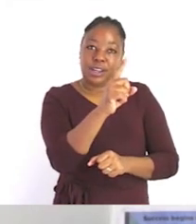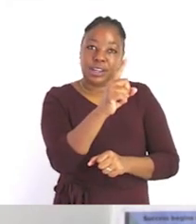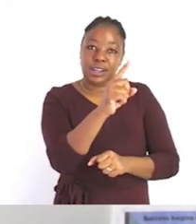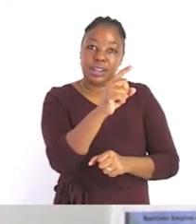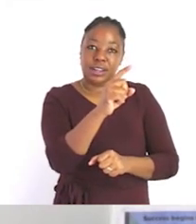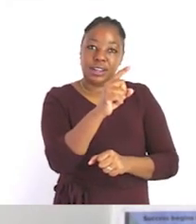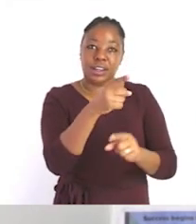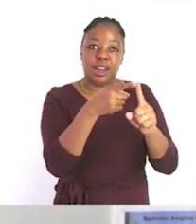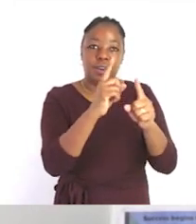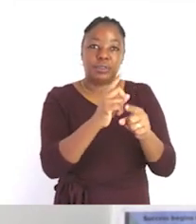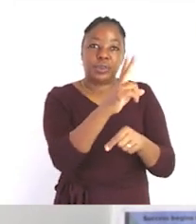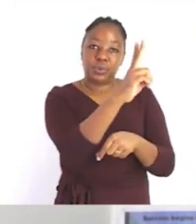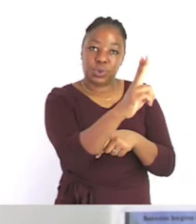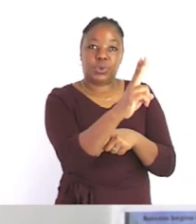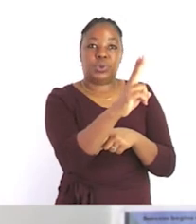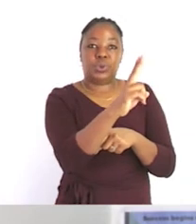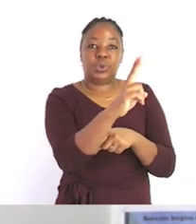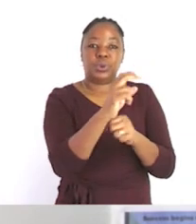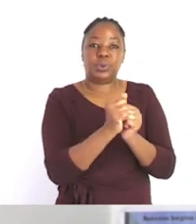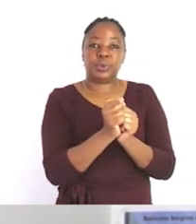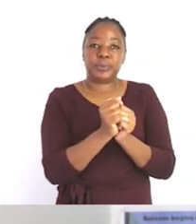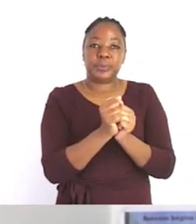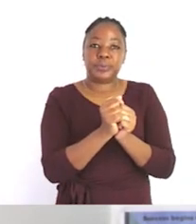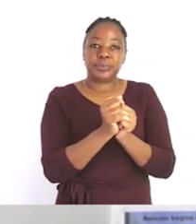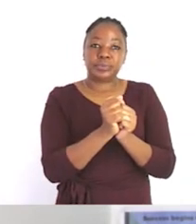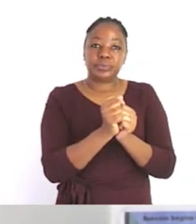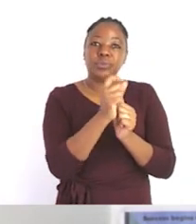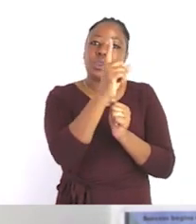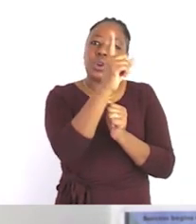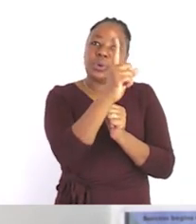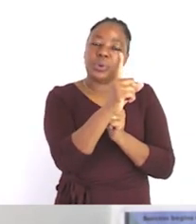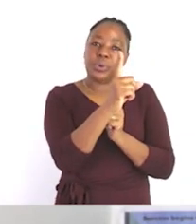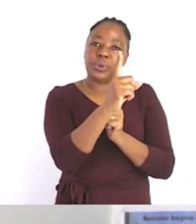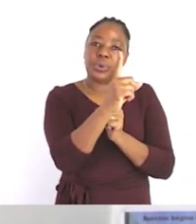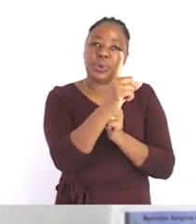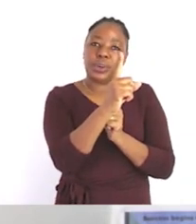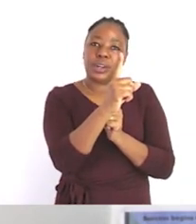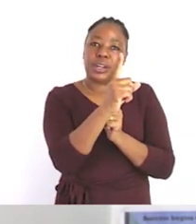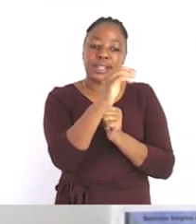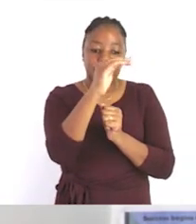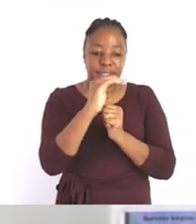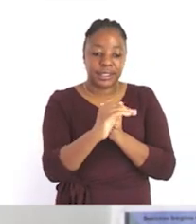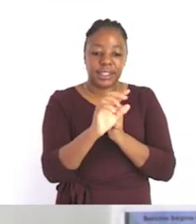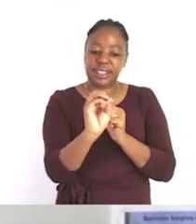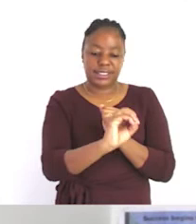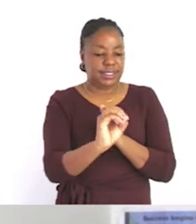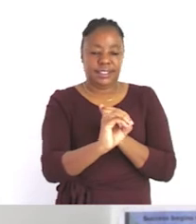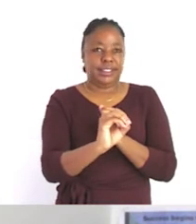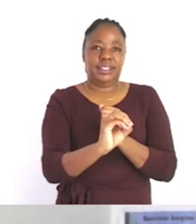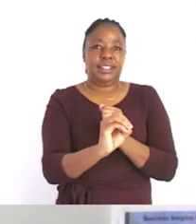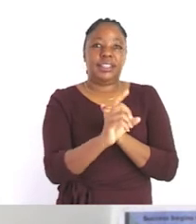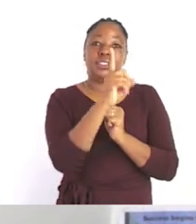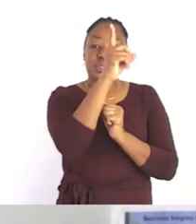become 1. And it says 1 minus nothing. Since there is nothing to take away